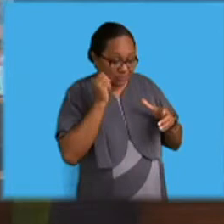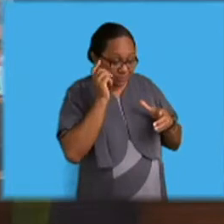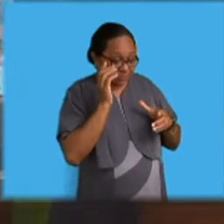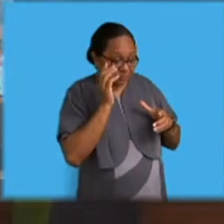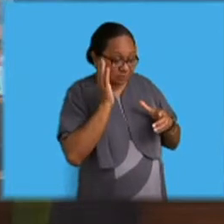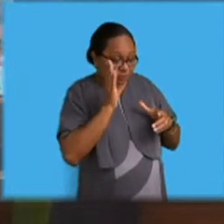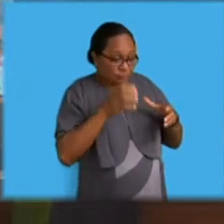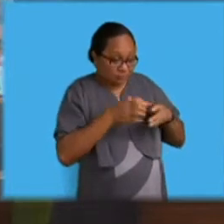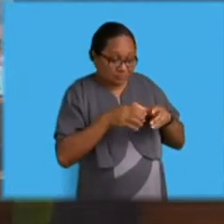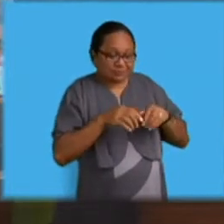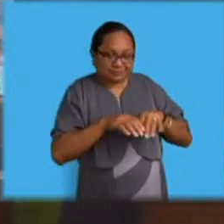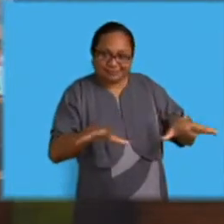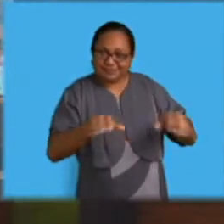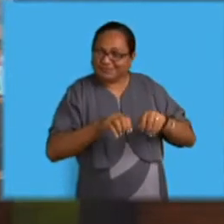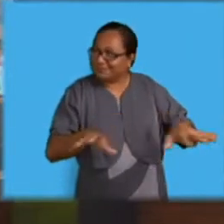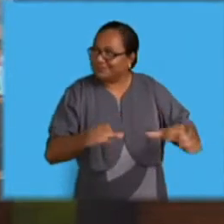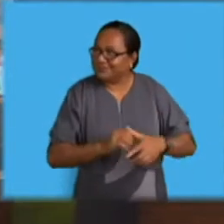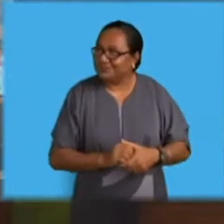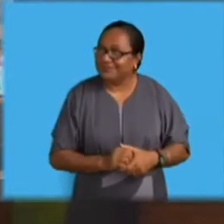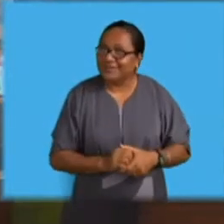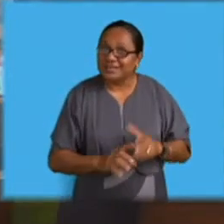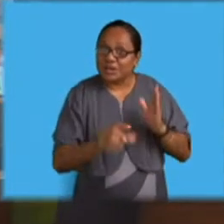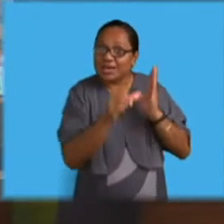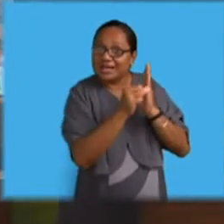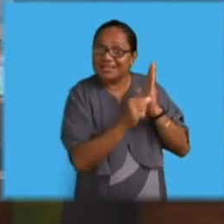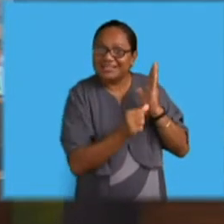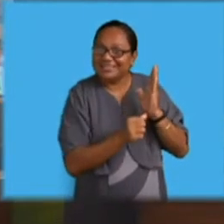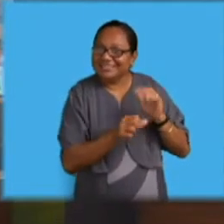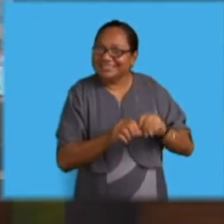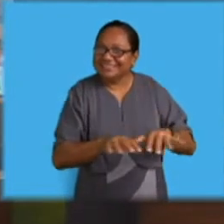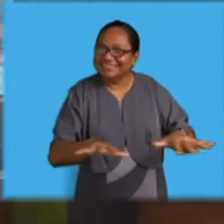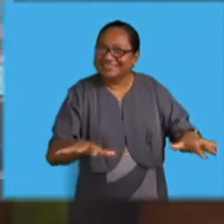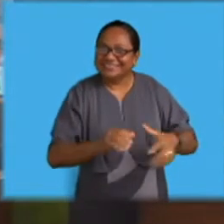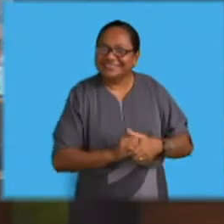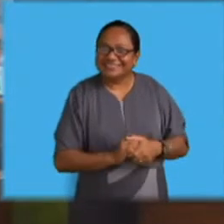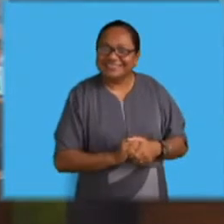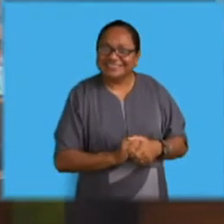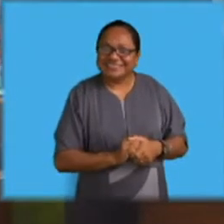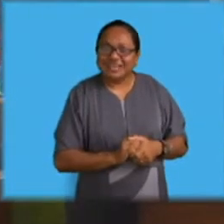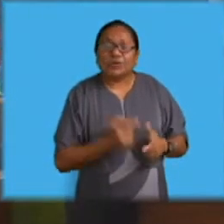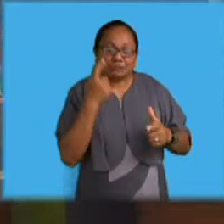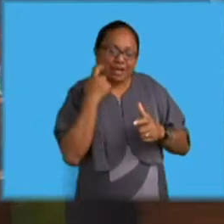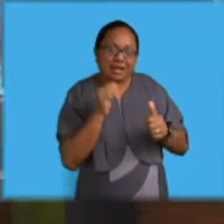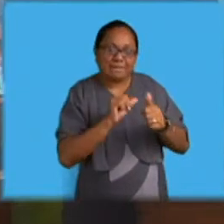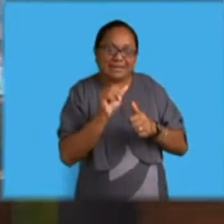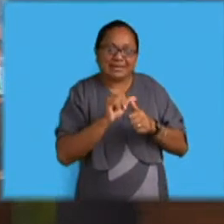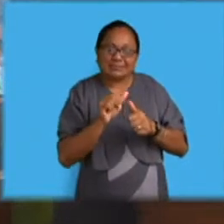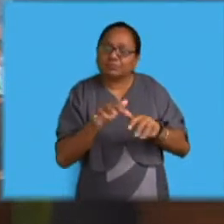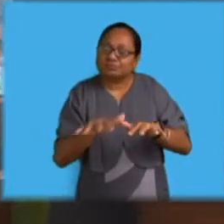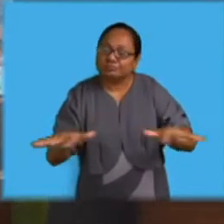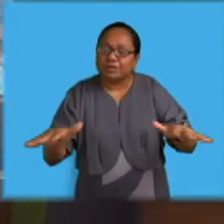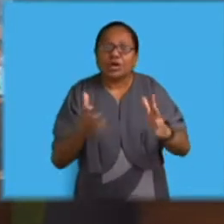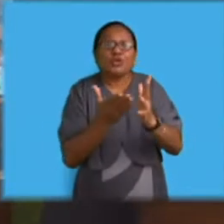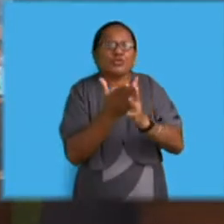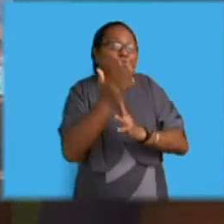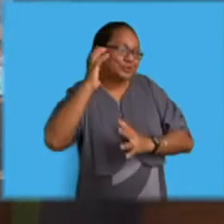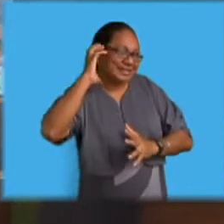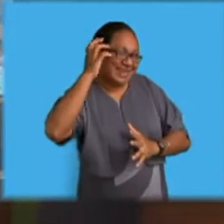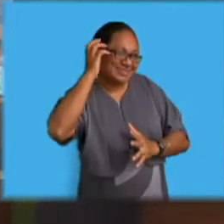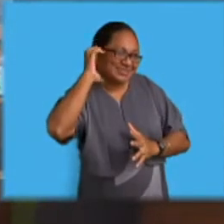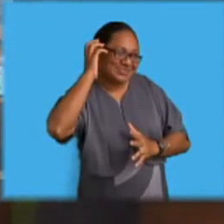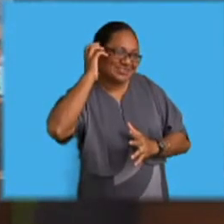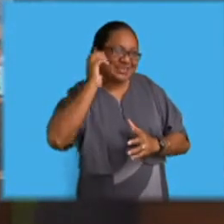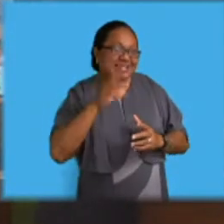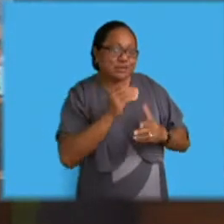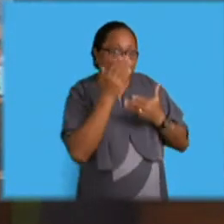Education is mindful of the many schools' geographical location, thus carrying out our best to reach all students through the radio. In this endeavour, Honourable